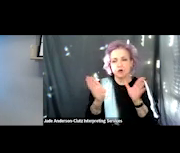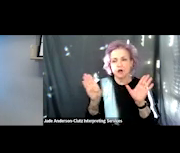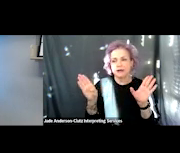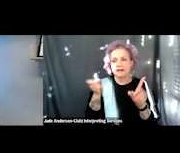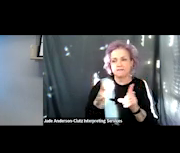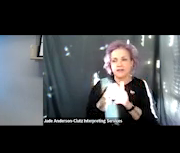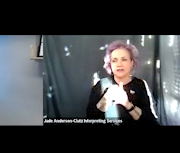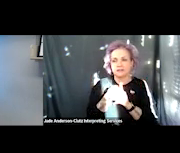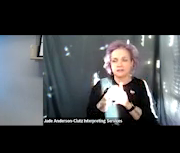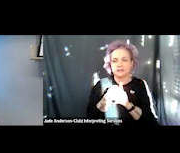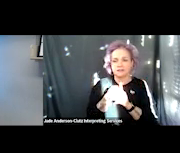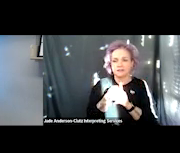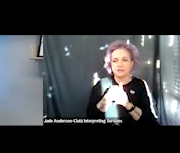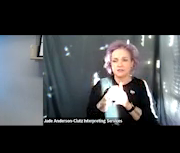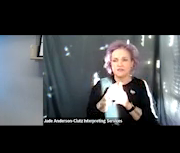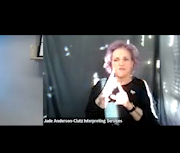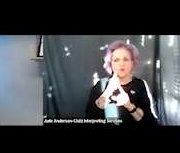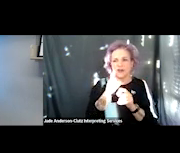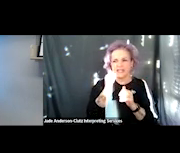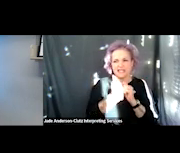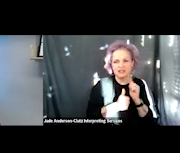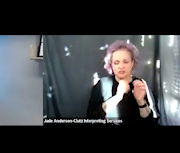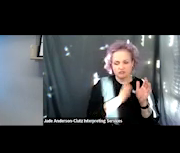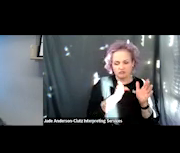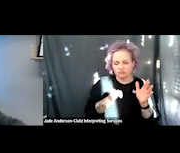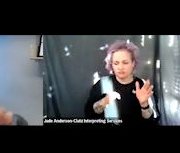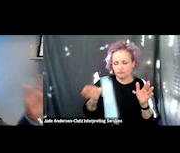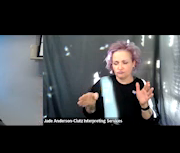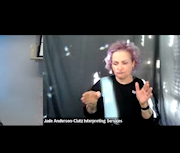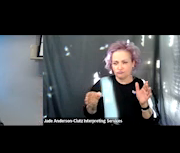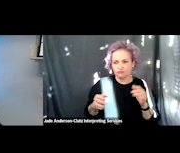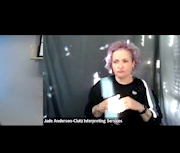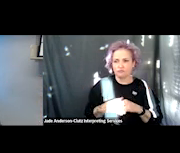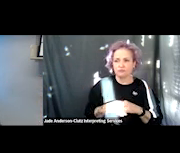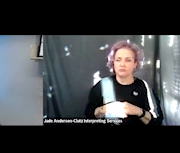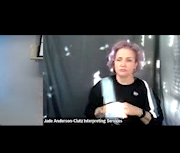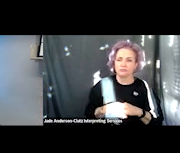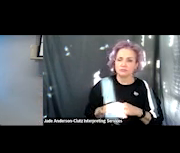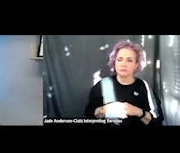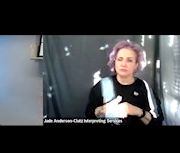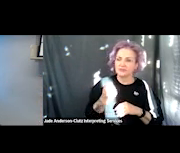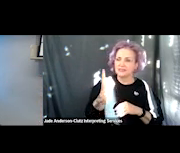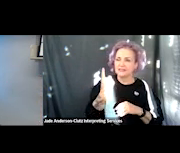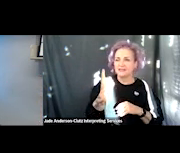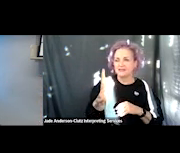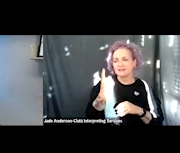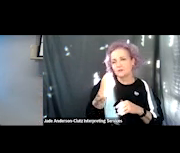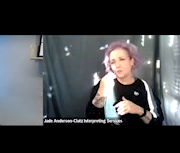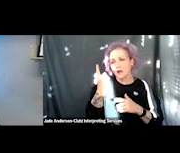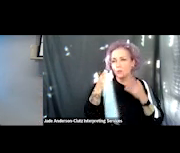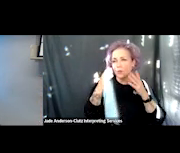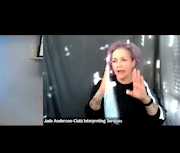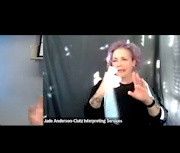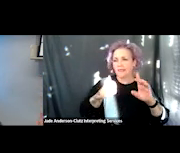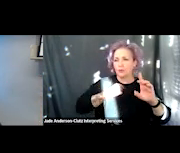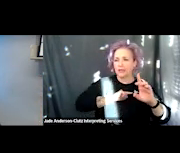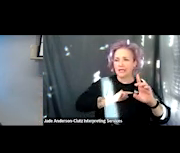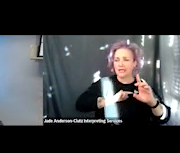that sensitization gets increased. So this is just one of many different paradigms we